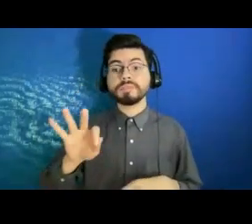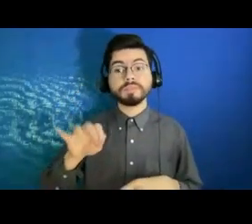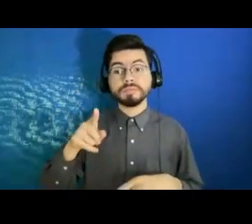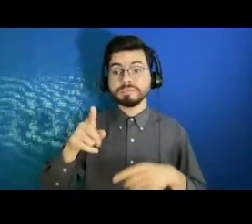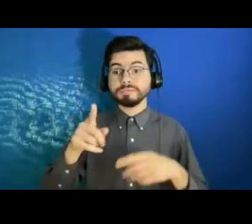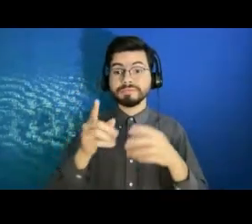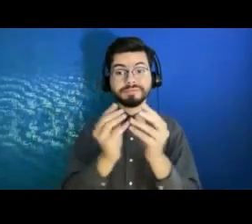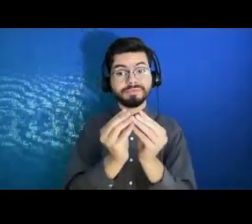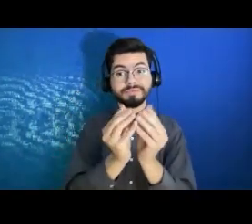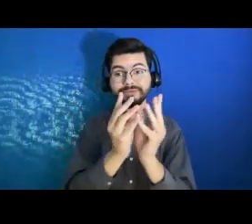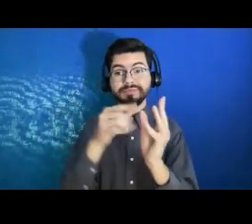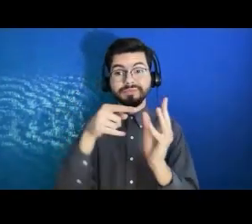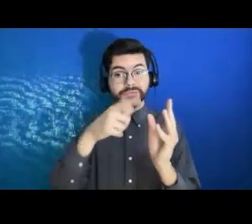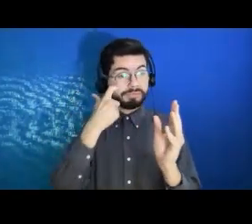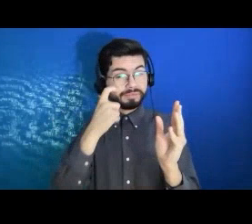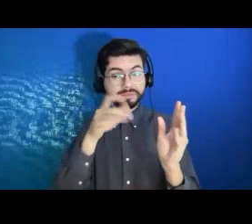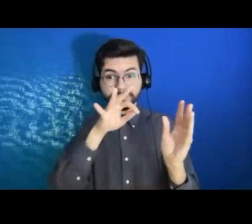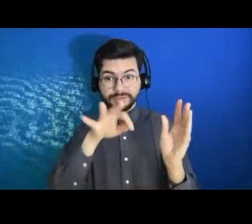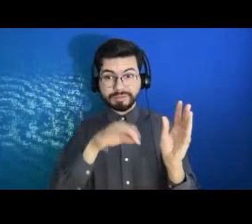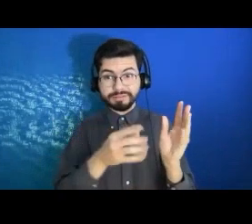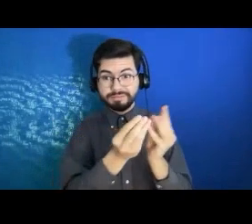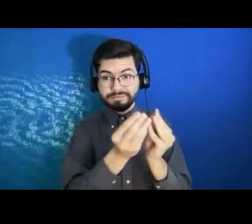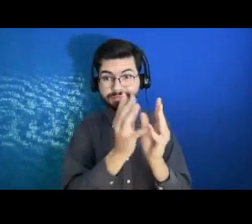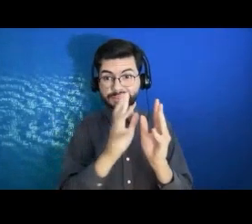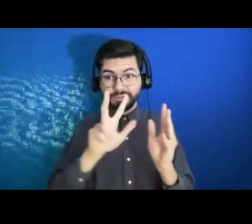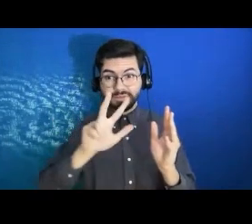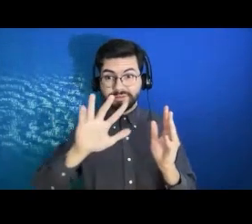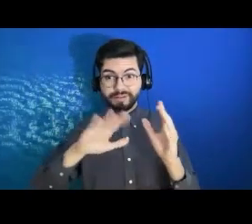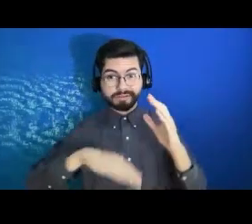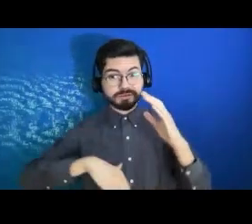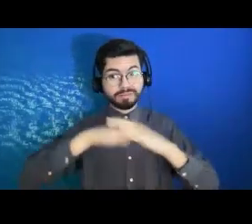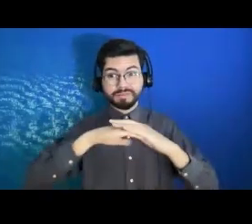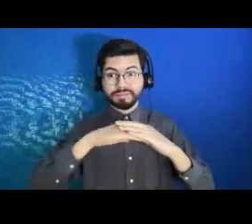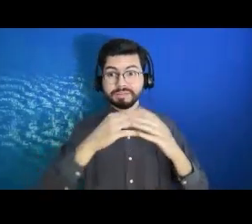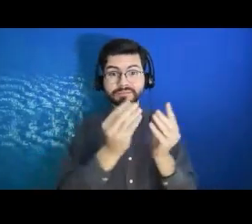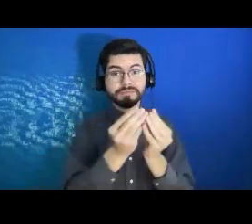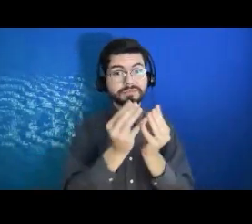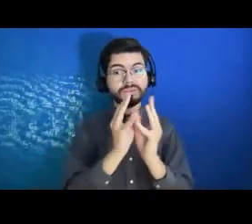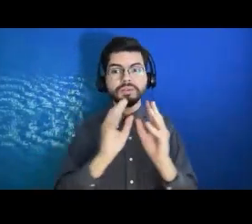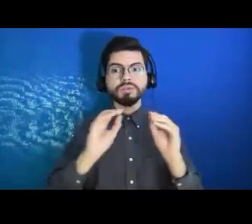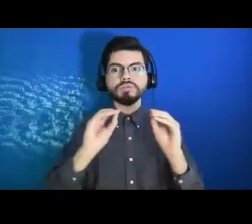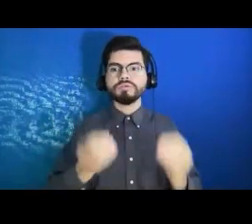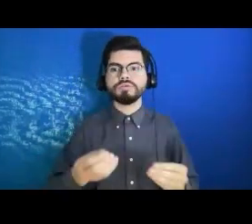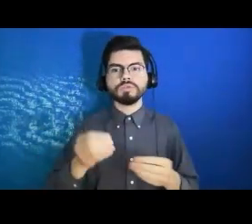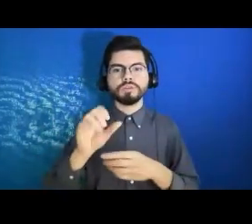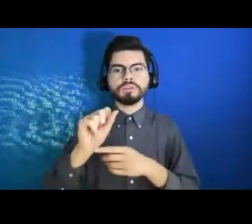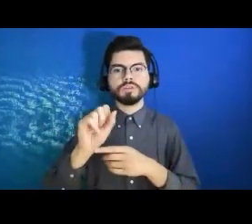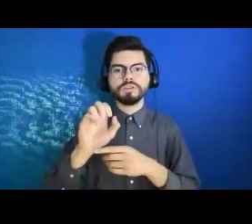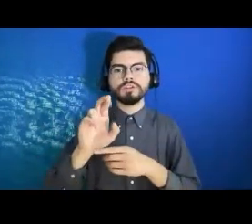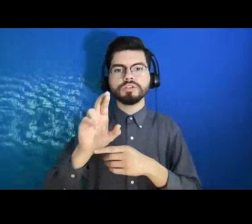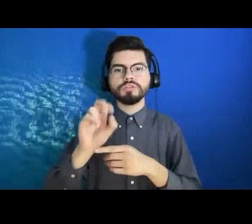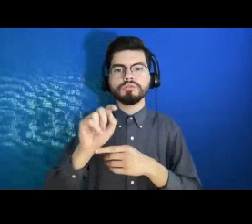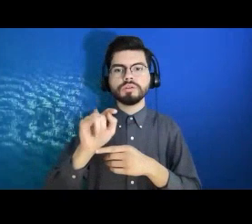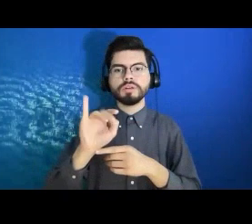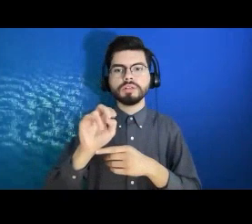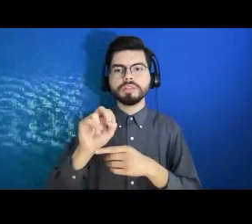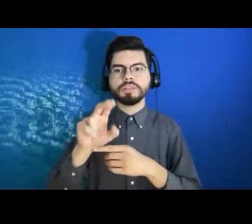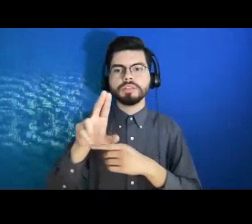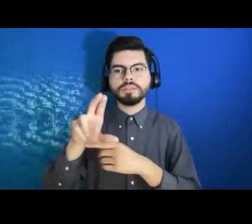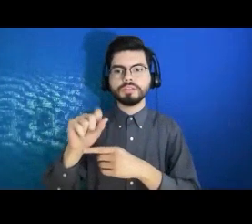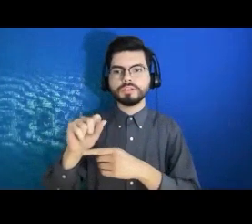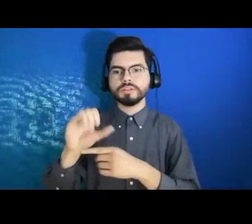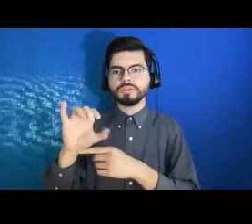be 35 years old, they don't have the serotinous cones yet. So you end up with an area